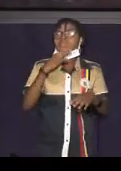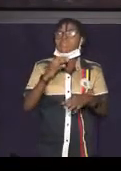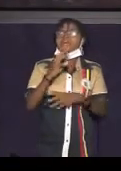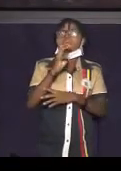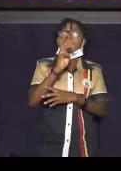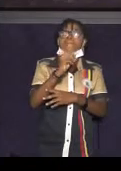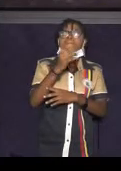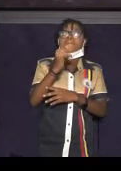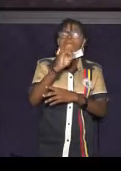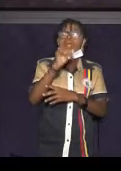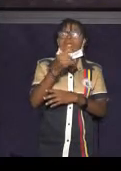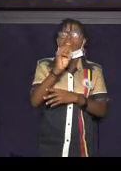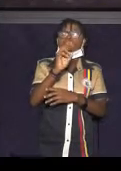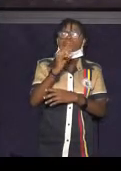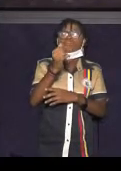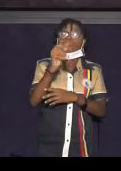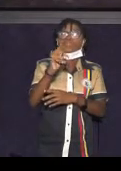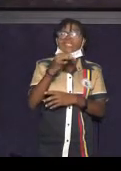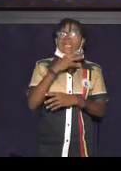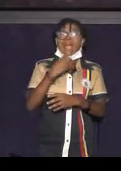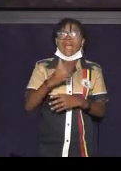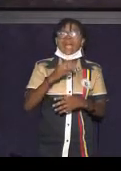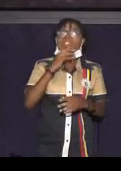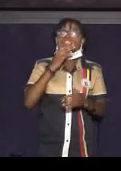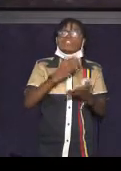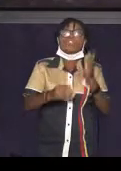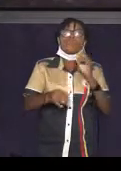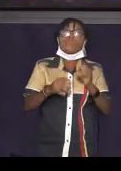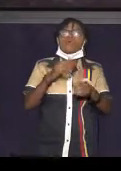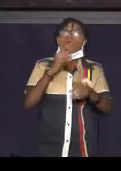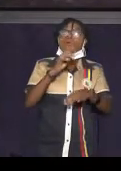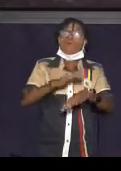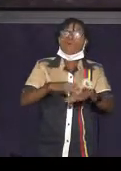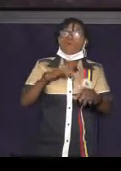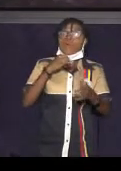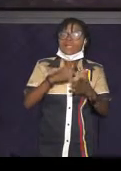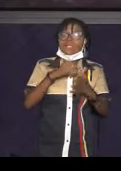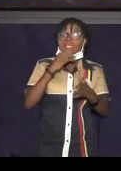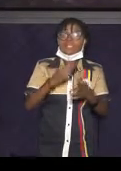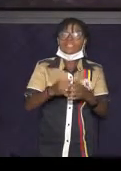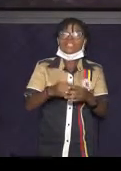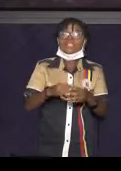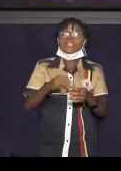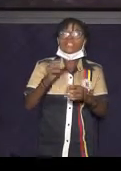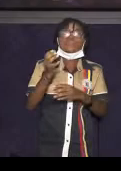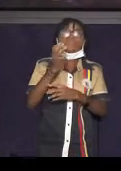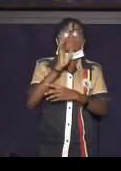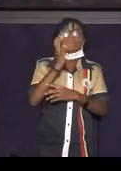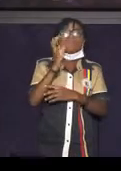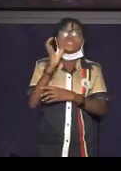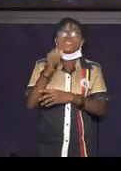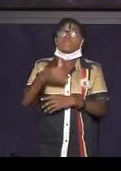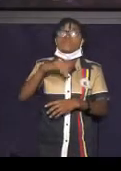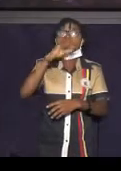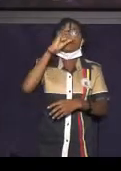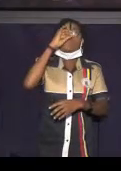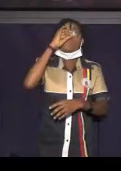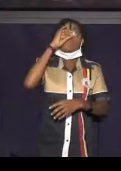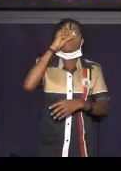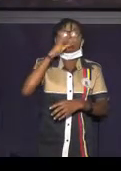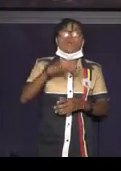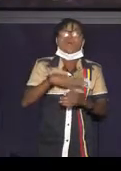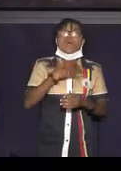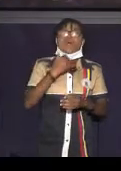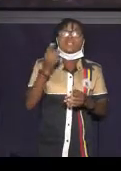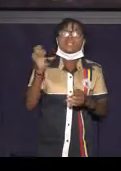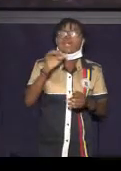some places they call it Igbo. So all these, this one too is an example of abused drug.